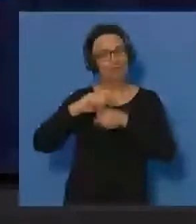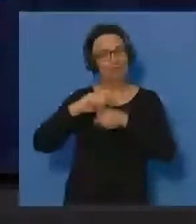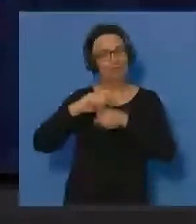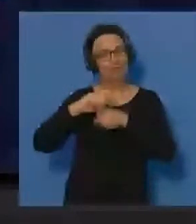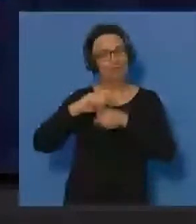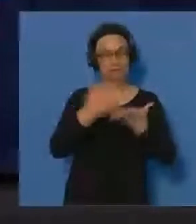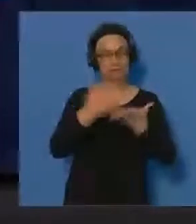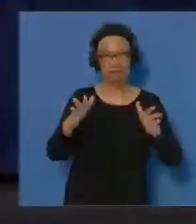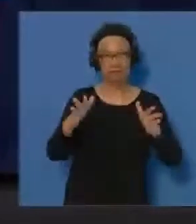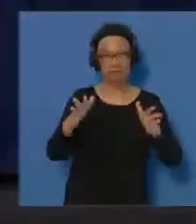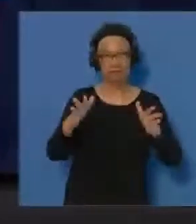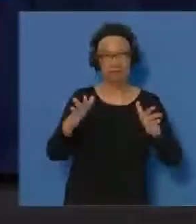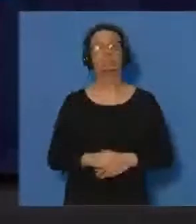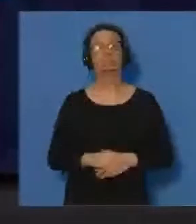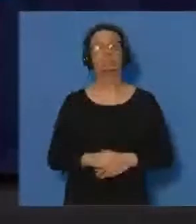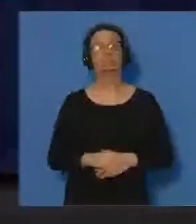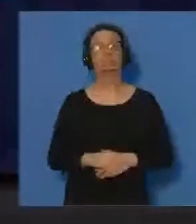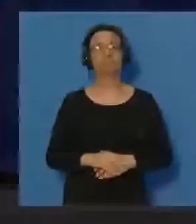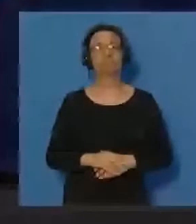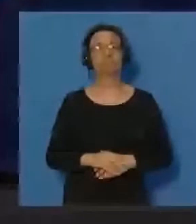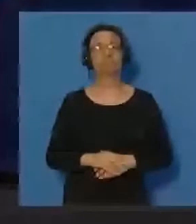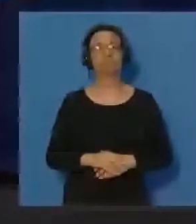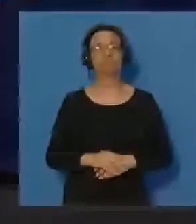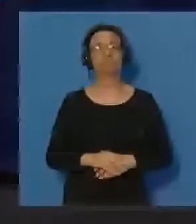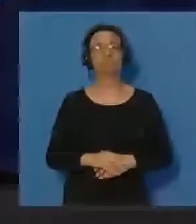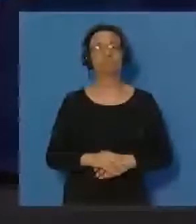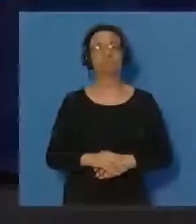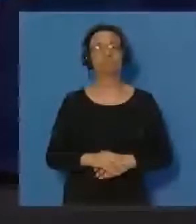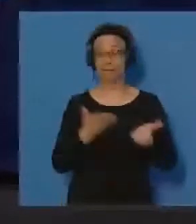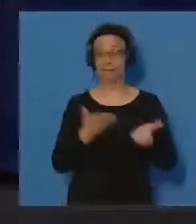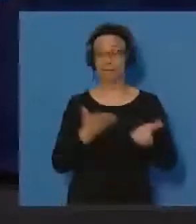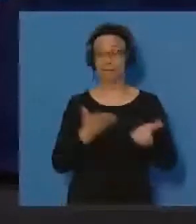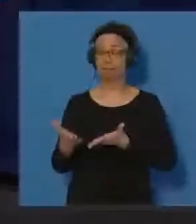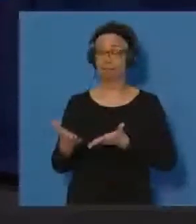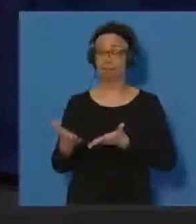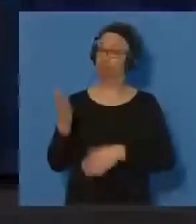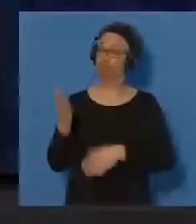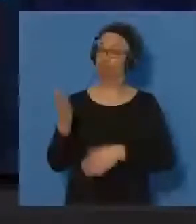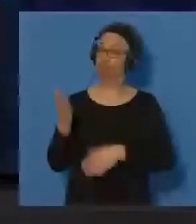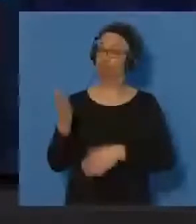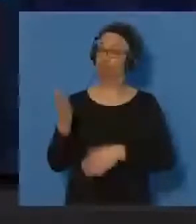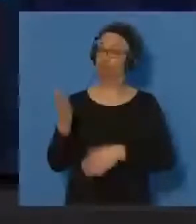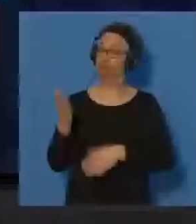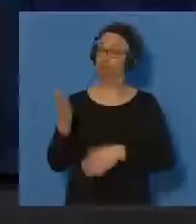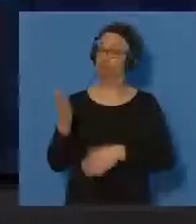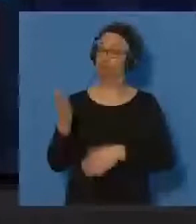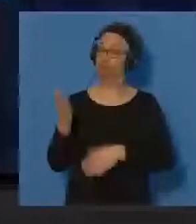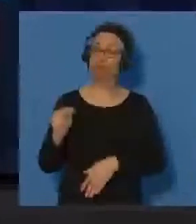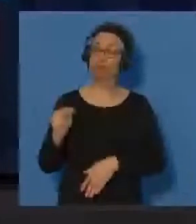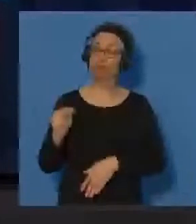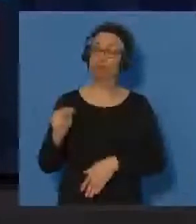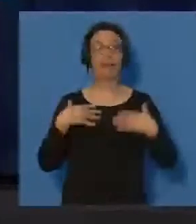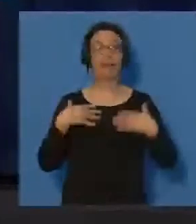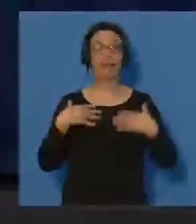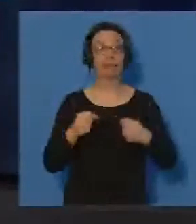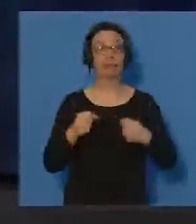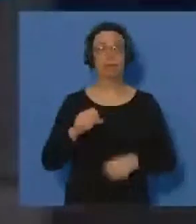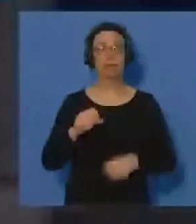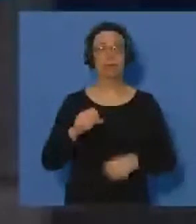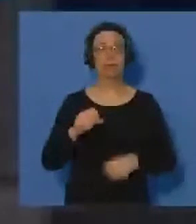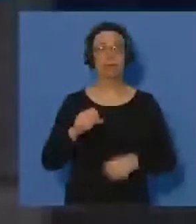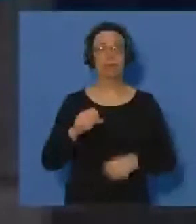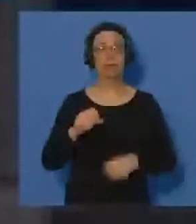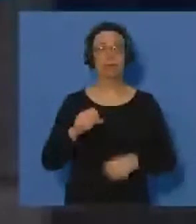known. Next, I will turn the podium over to the Minister of Health, Minister Kim Wilson, to give an update